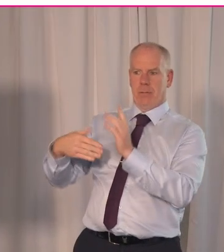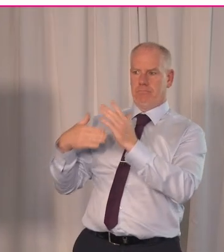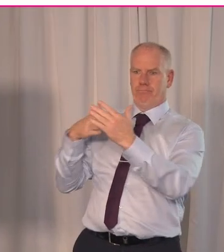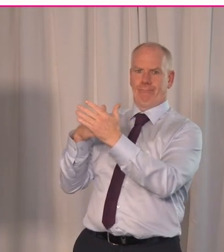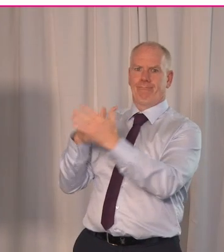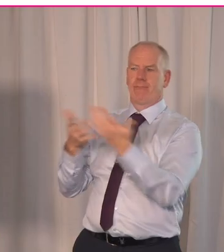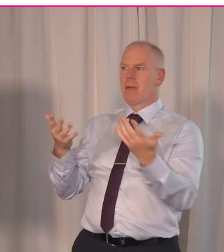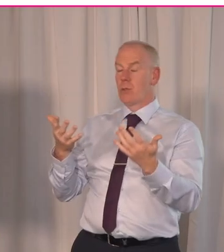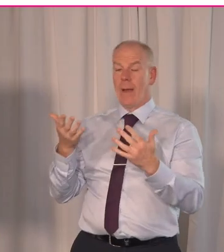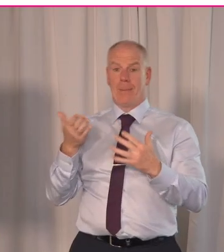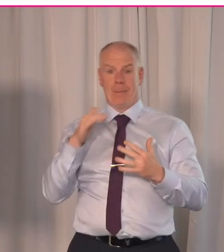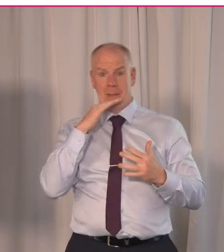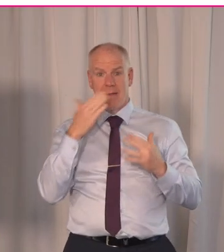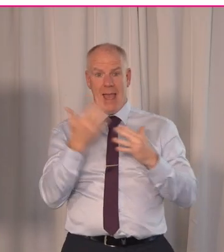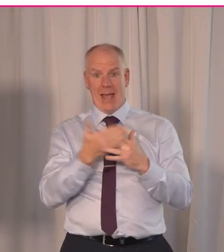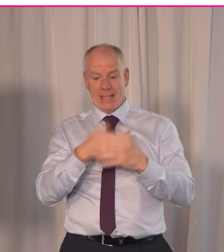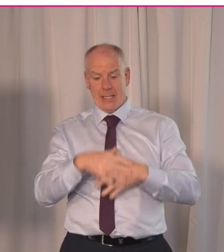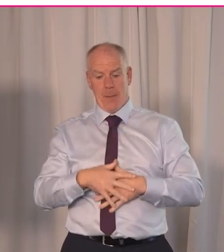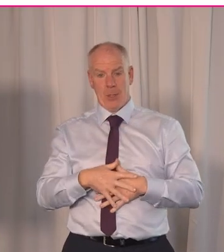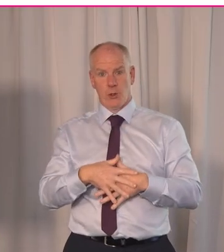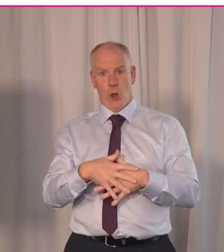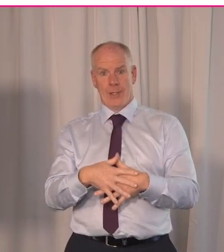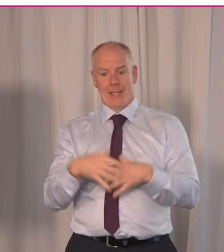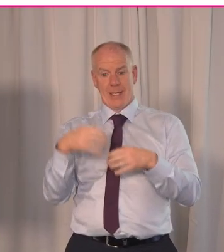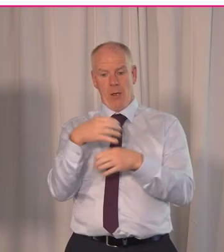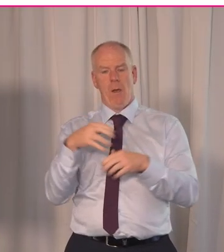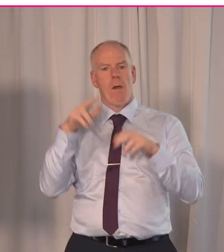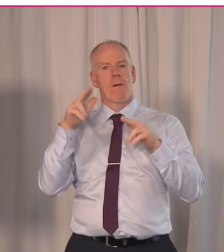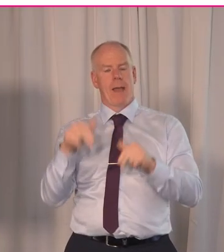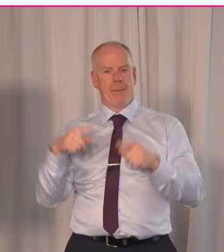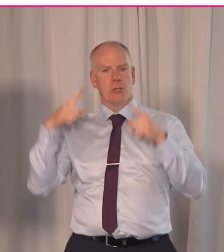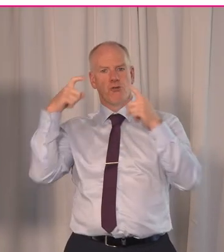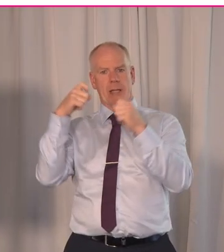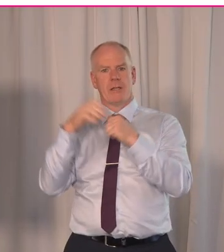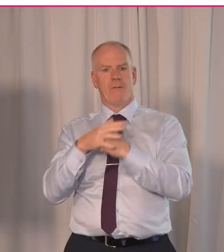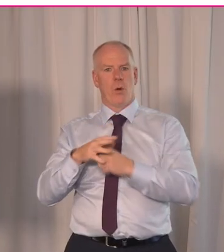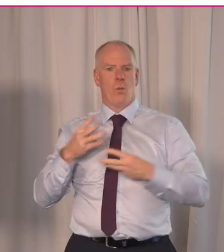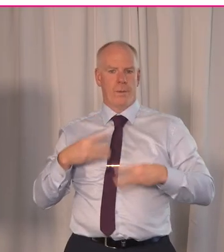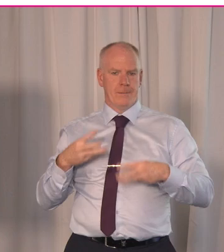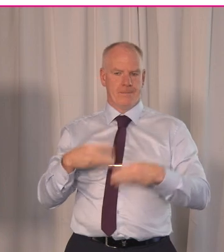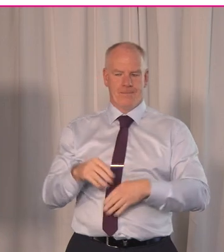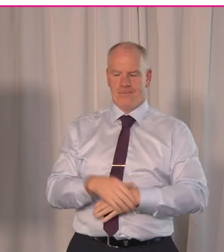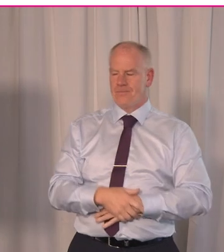accessing maternity care for the first time can be challenging for some women.